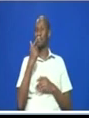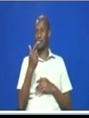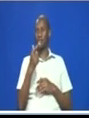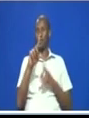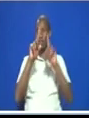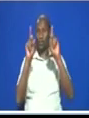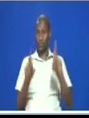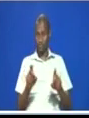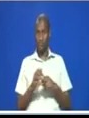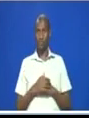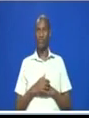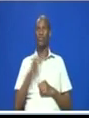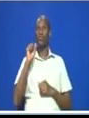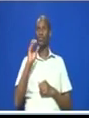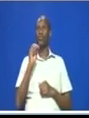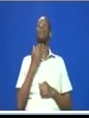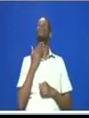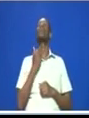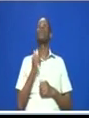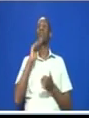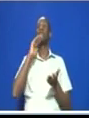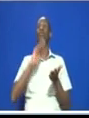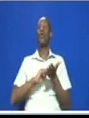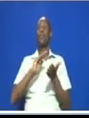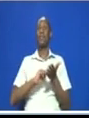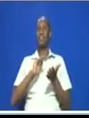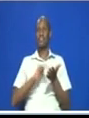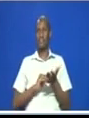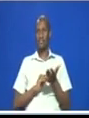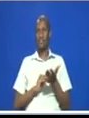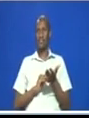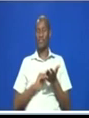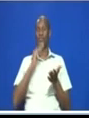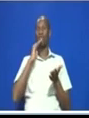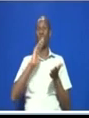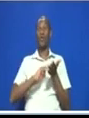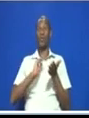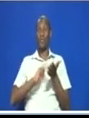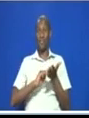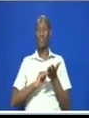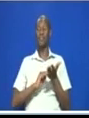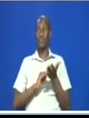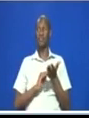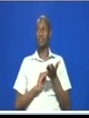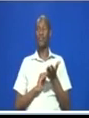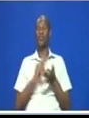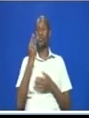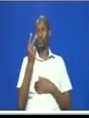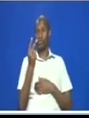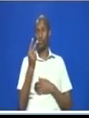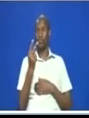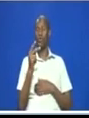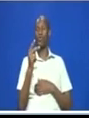the question. So you wish to recommend. So you are recommending them. Recommend to